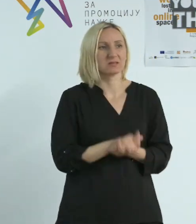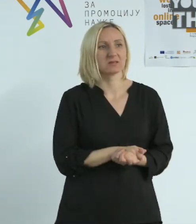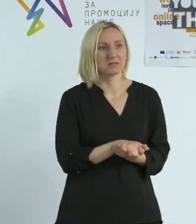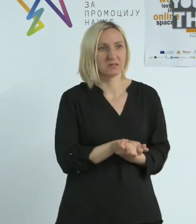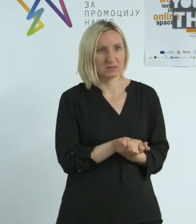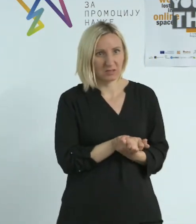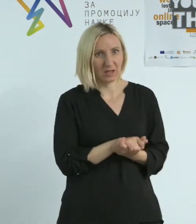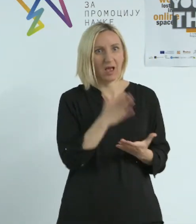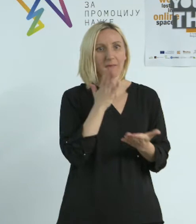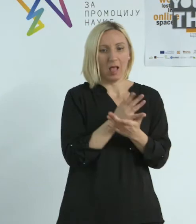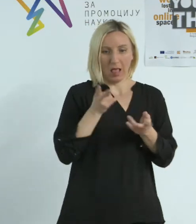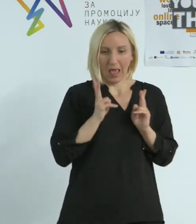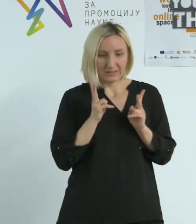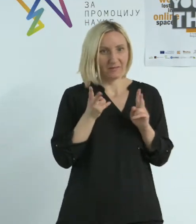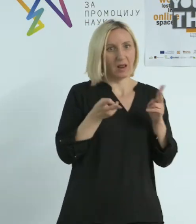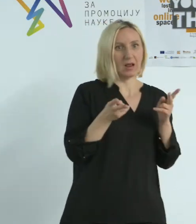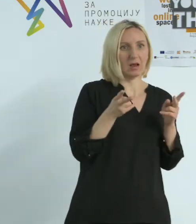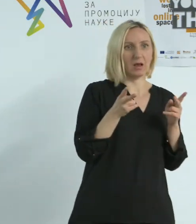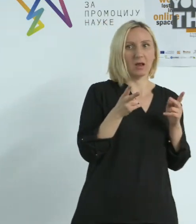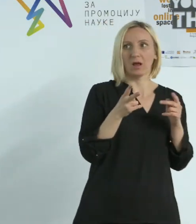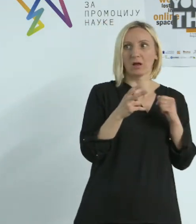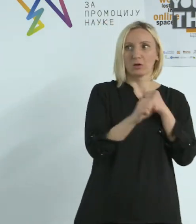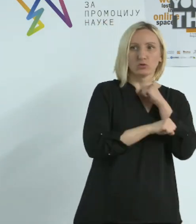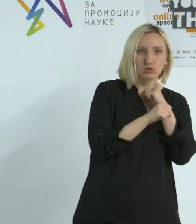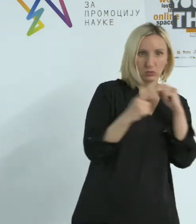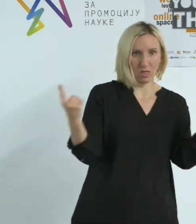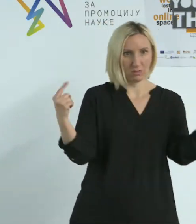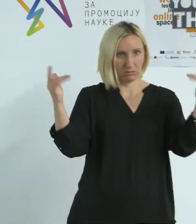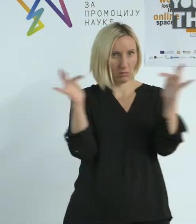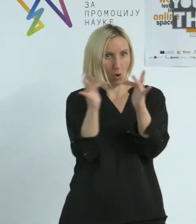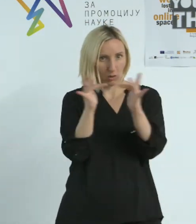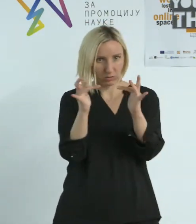bi-directional, students, student, teachers, those who contacted with us.